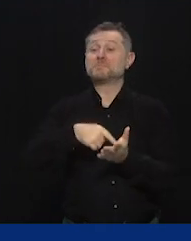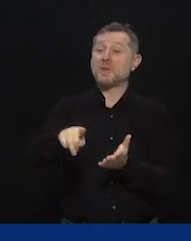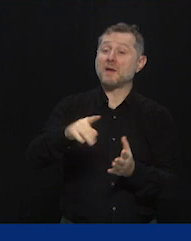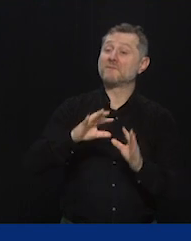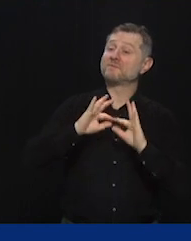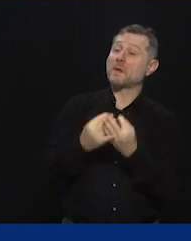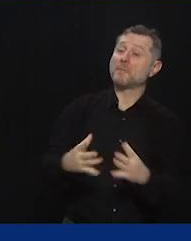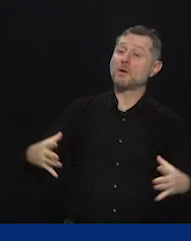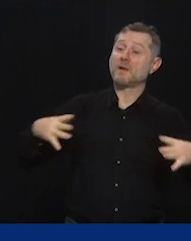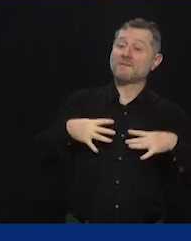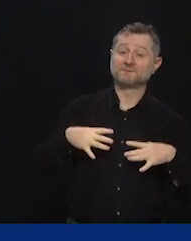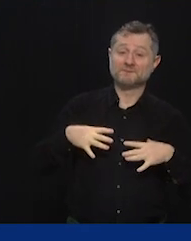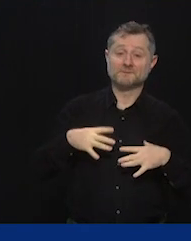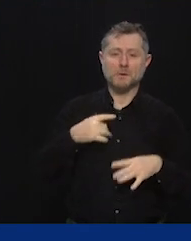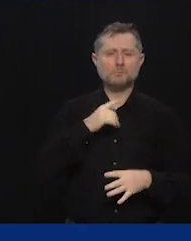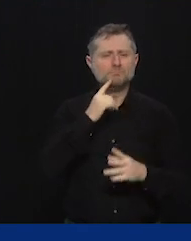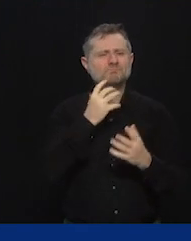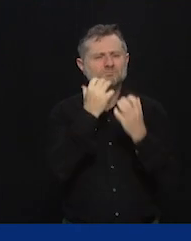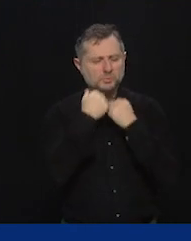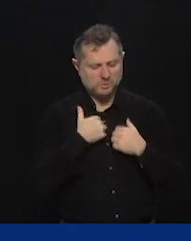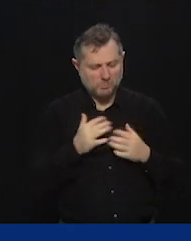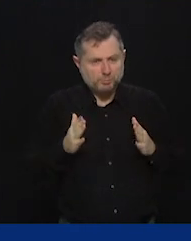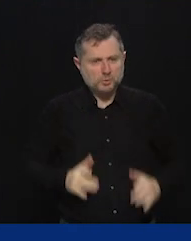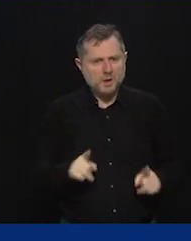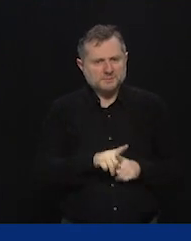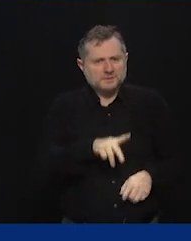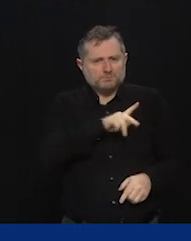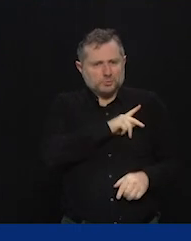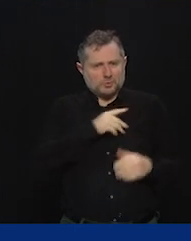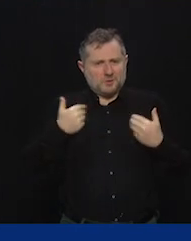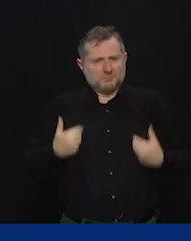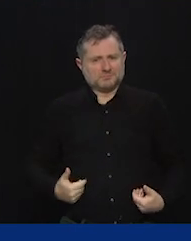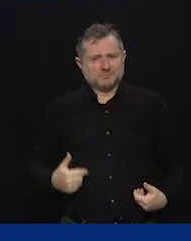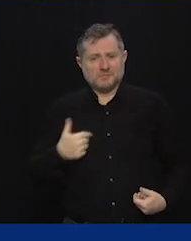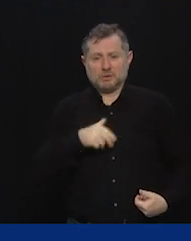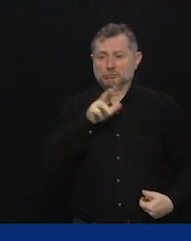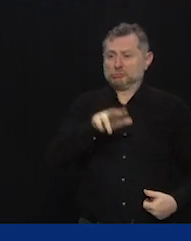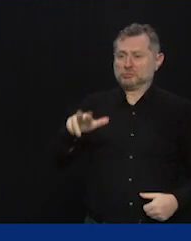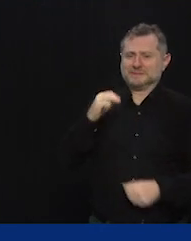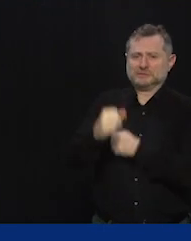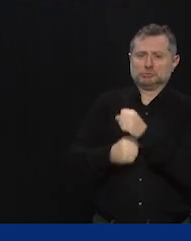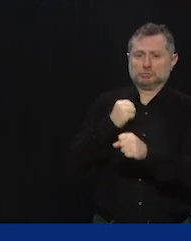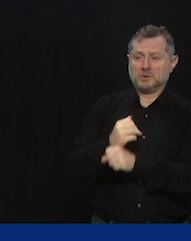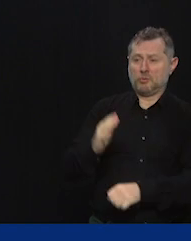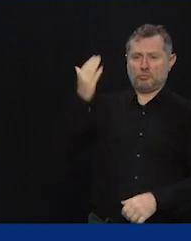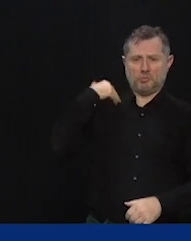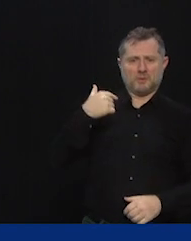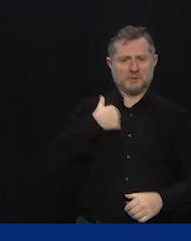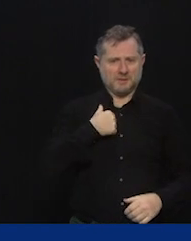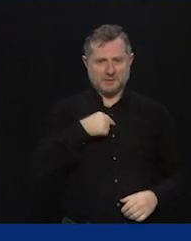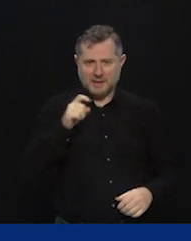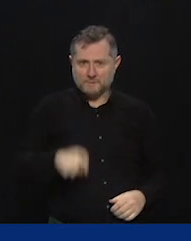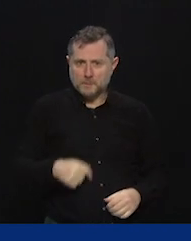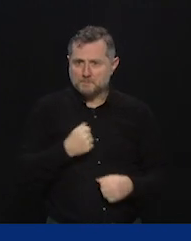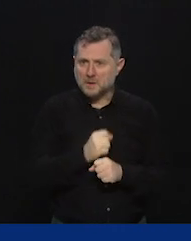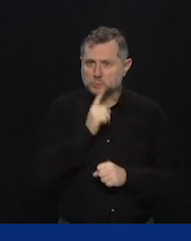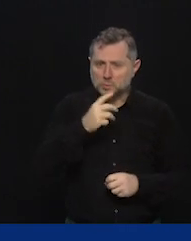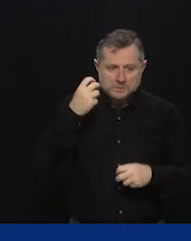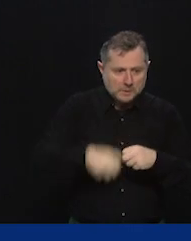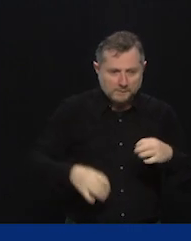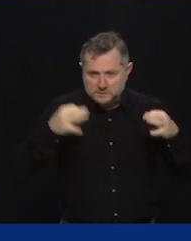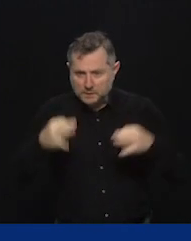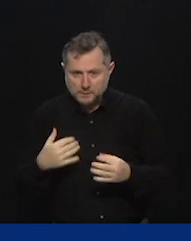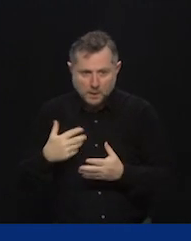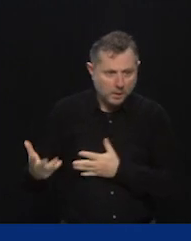was 33 years ago when I had to make a tough decision myself. When I was expecting a child, had a